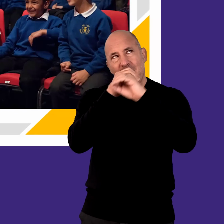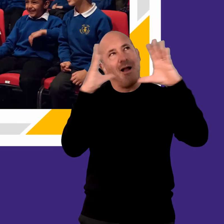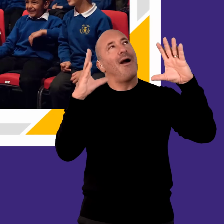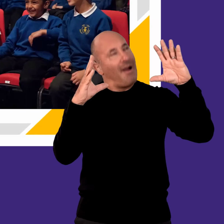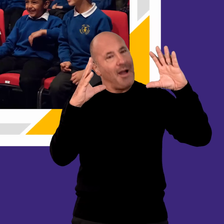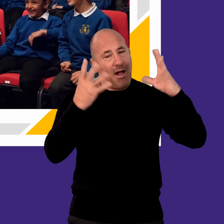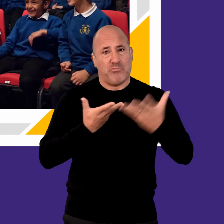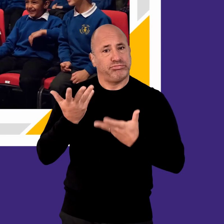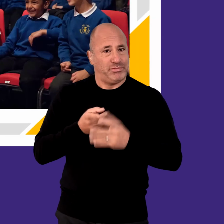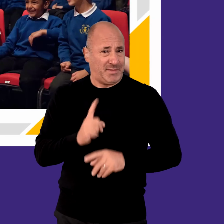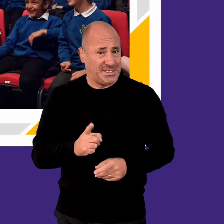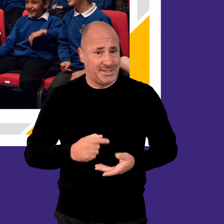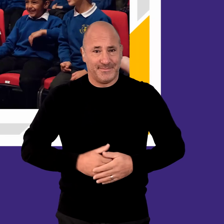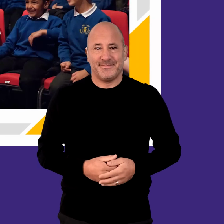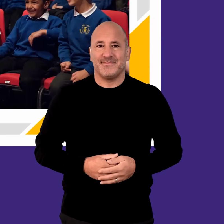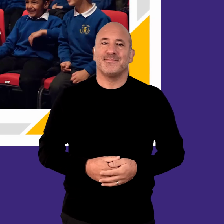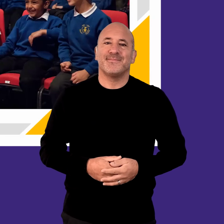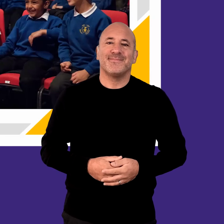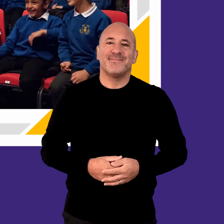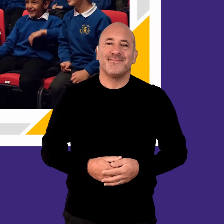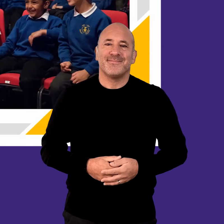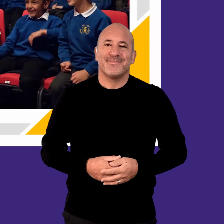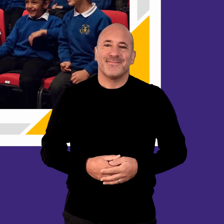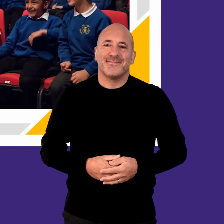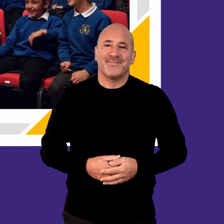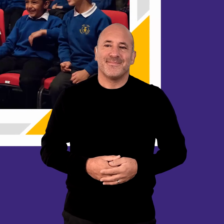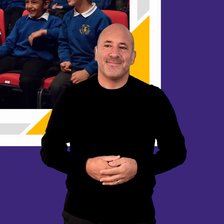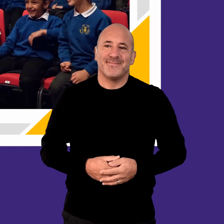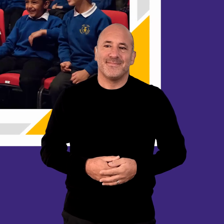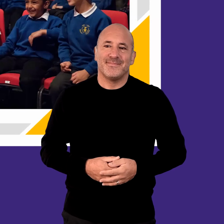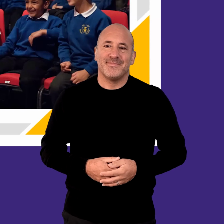whatever the conversation is, going with a sense of clarity.